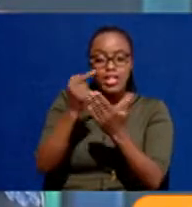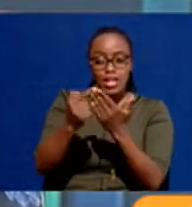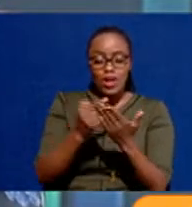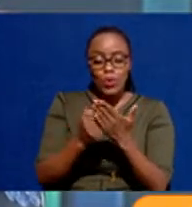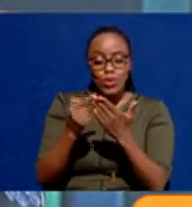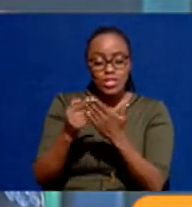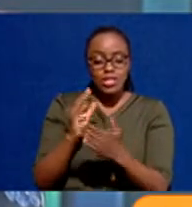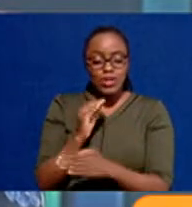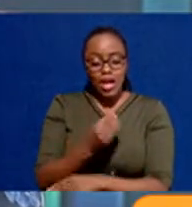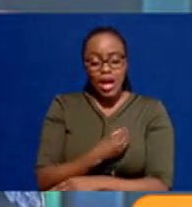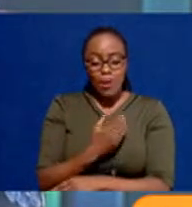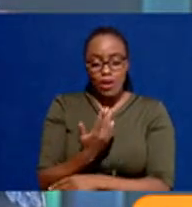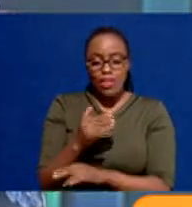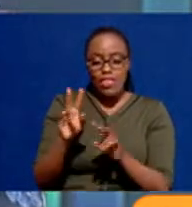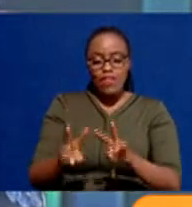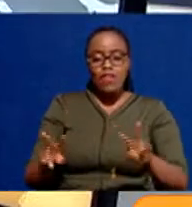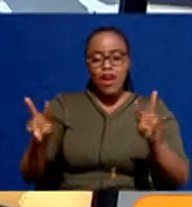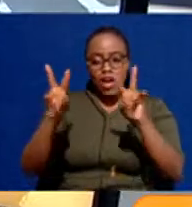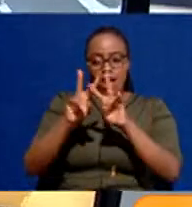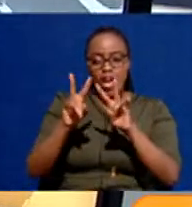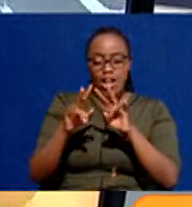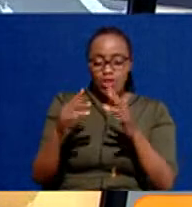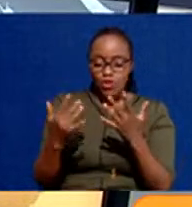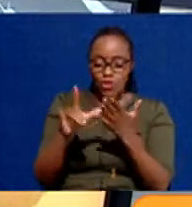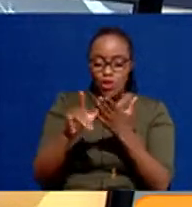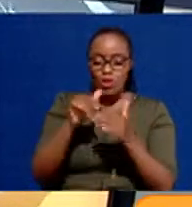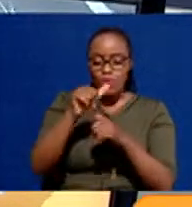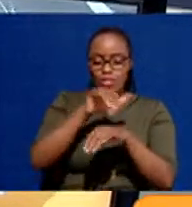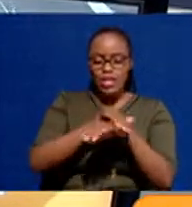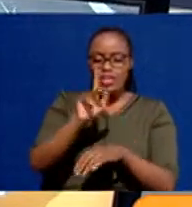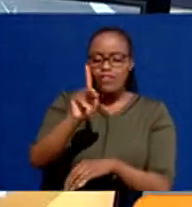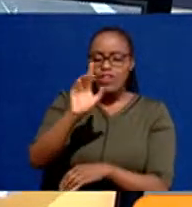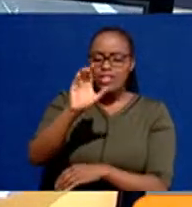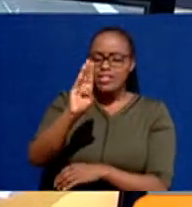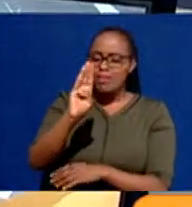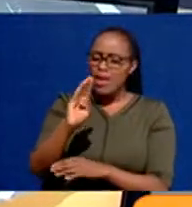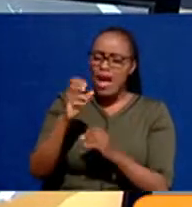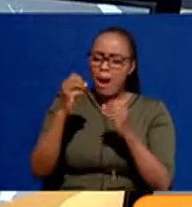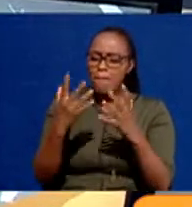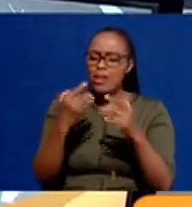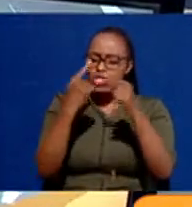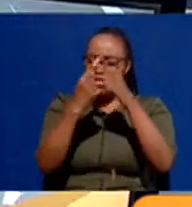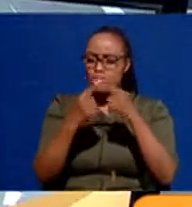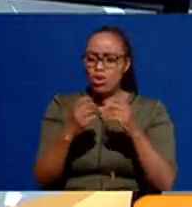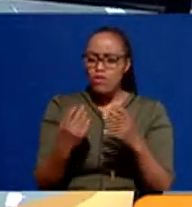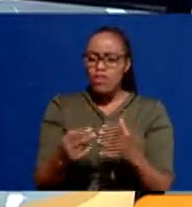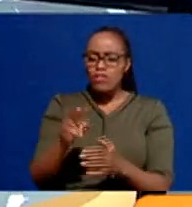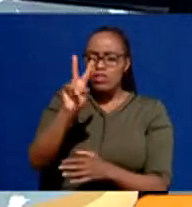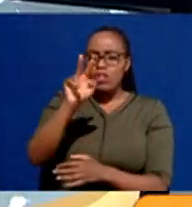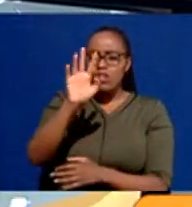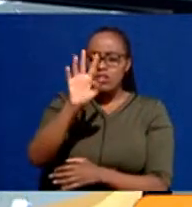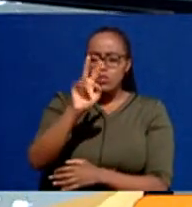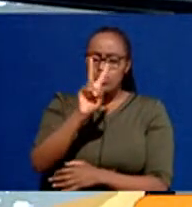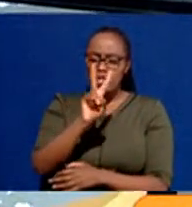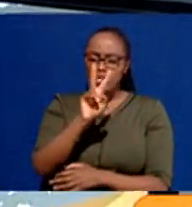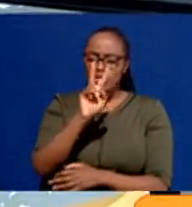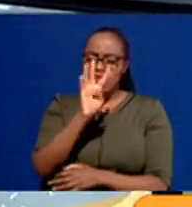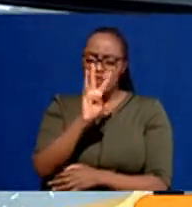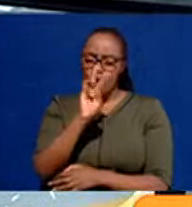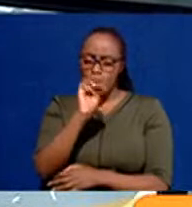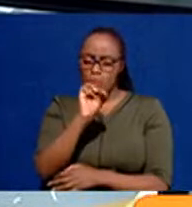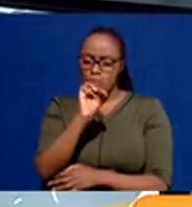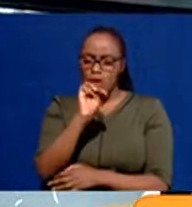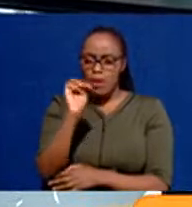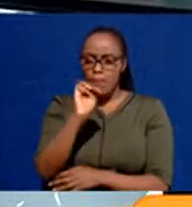in a very diligent way. What is the value of the credit line that you've gotten from KCB? How much? What's the total amount? 24 billion. Kenya shillings?